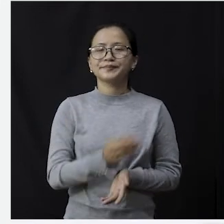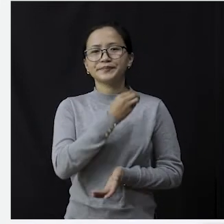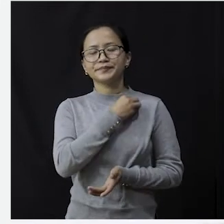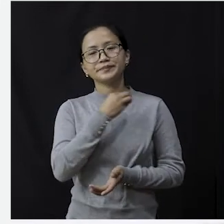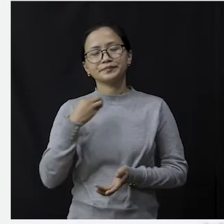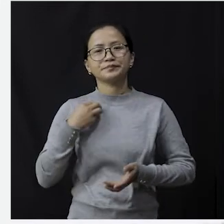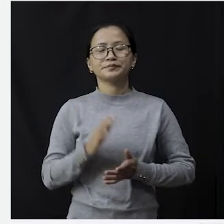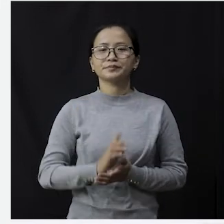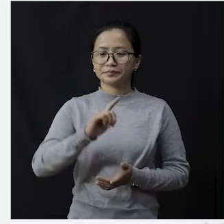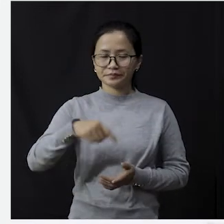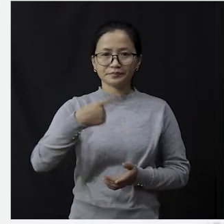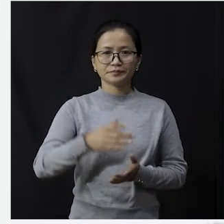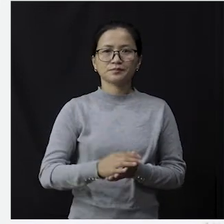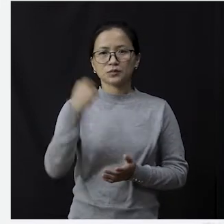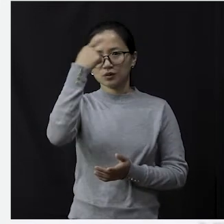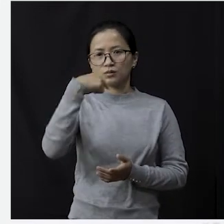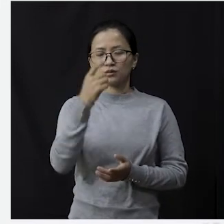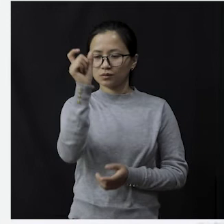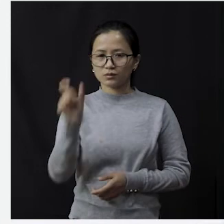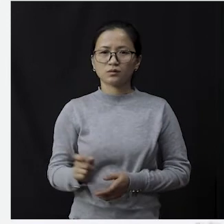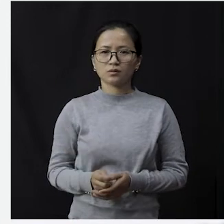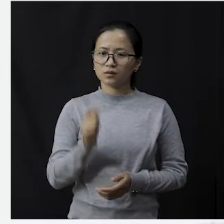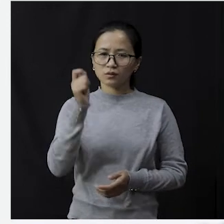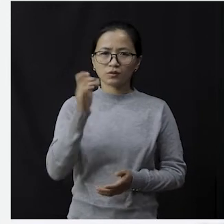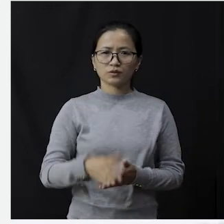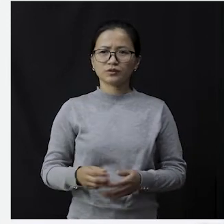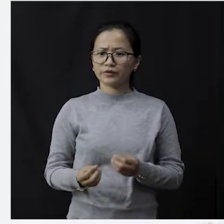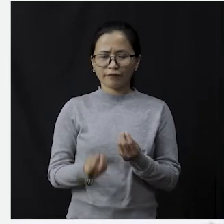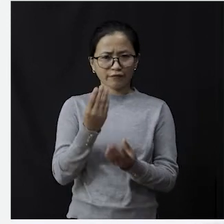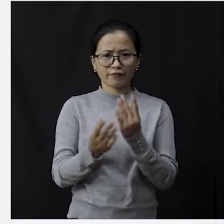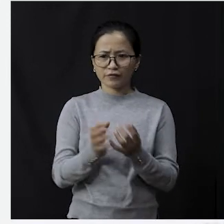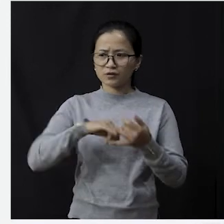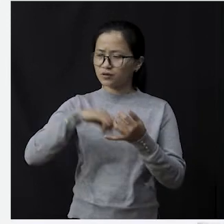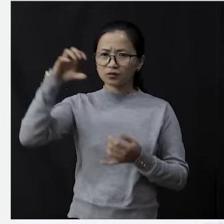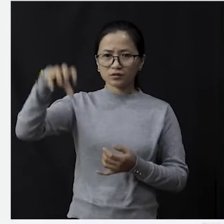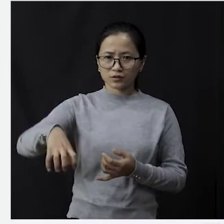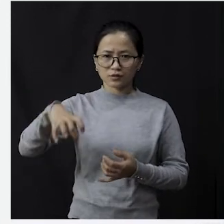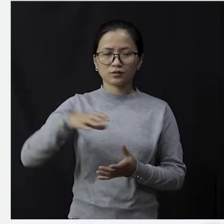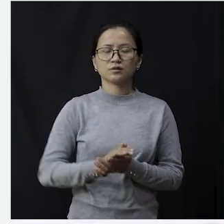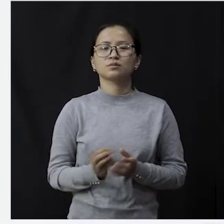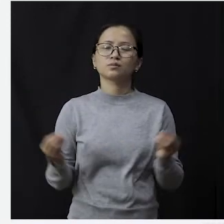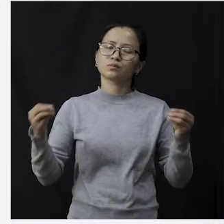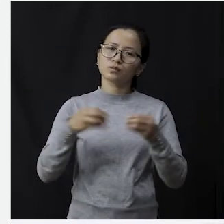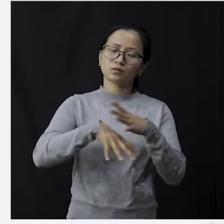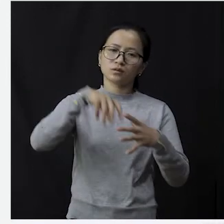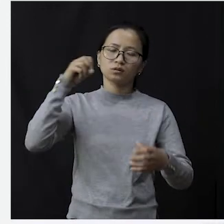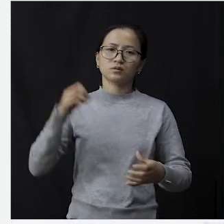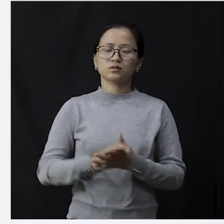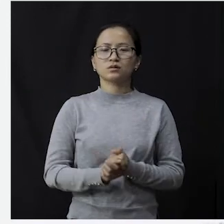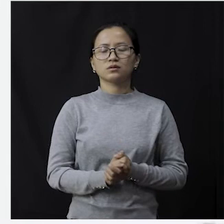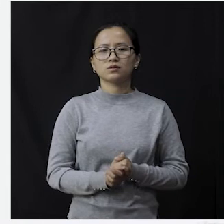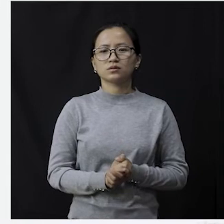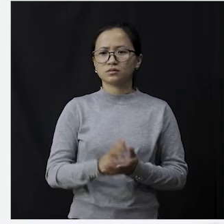no? Next is, who is the person that works in a fire station and they put out the fire? If the fire